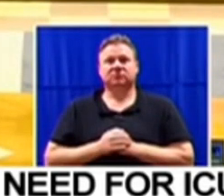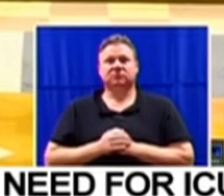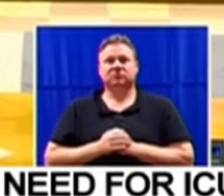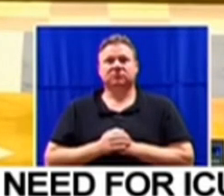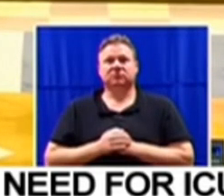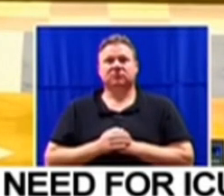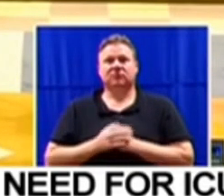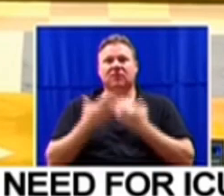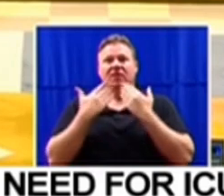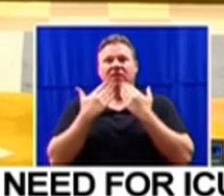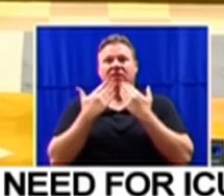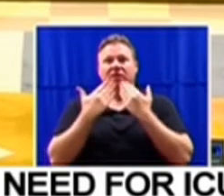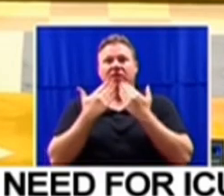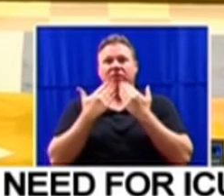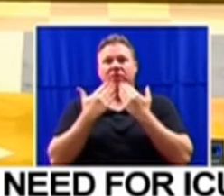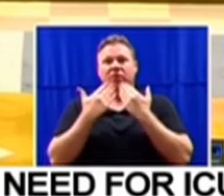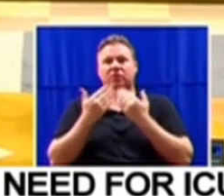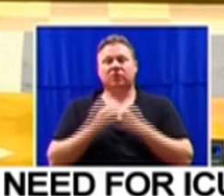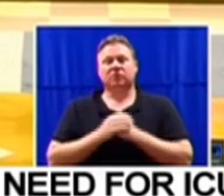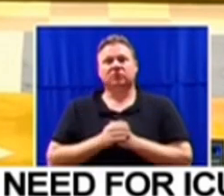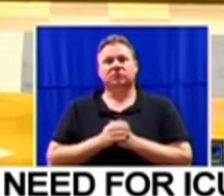Honorable Marube, you are next.